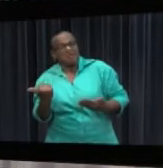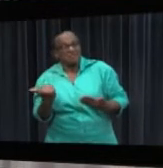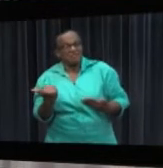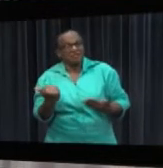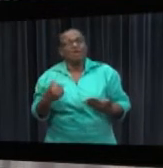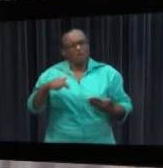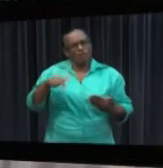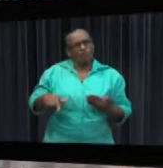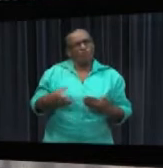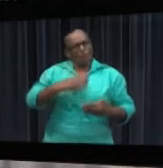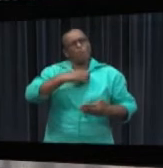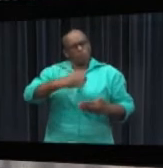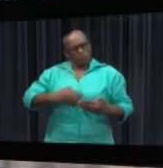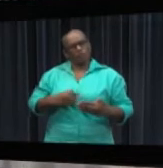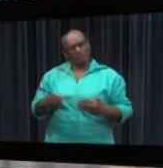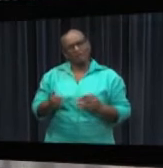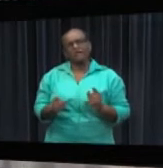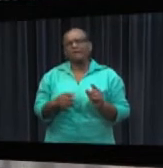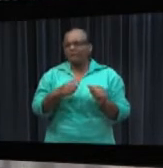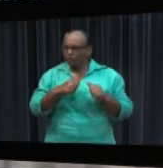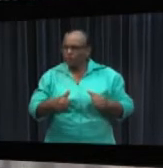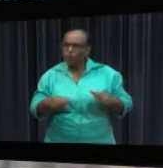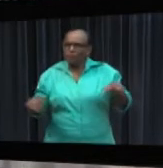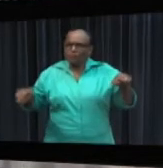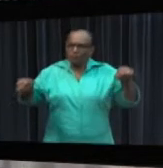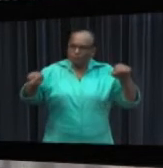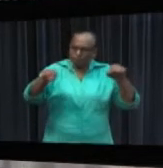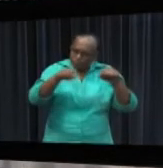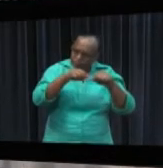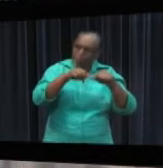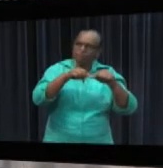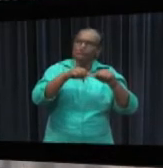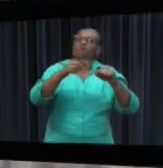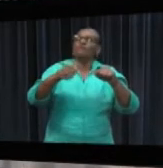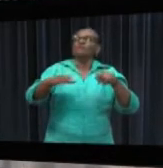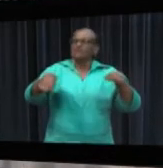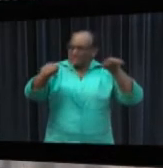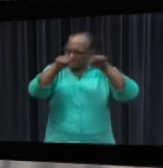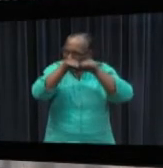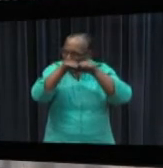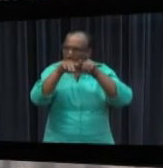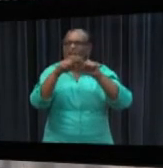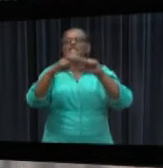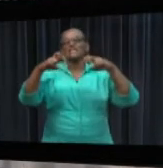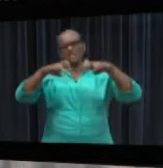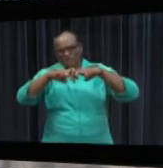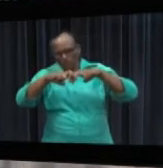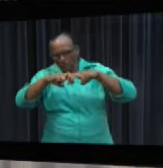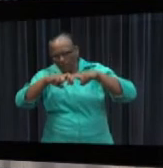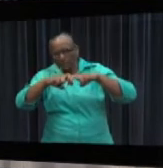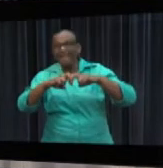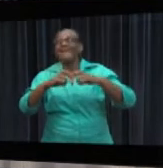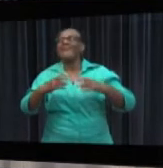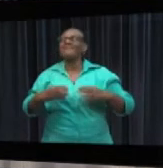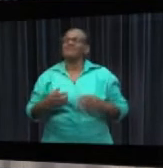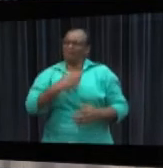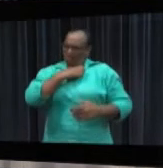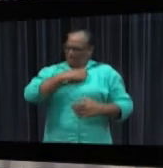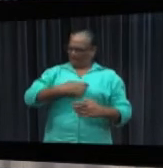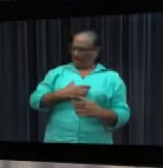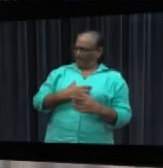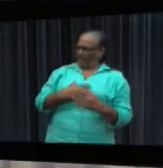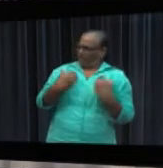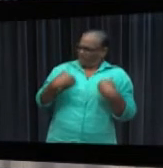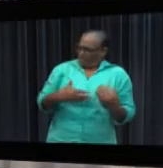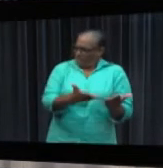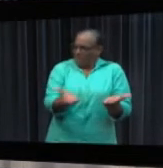girl. For the professor, there is a solid link between the lack of understanding of gender and sexuality